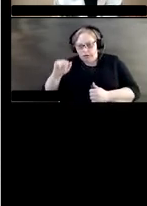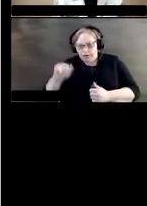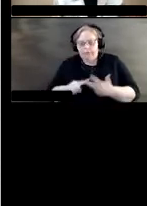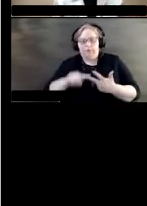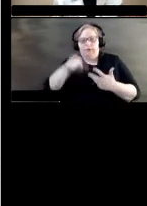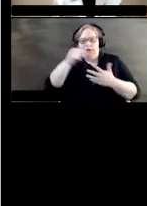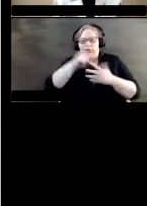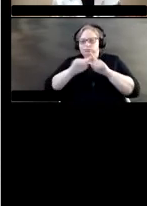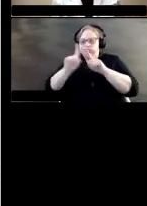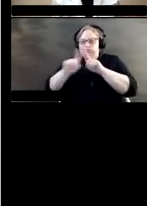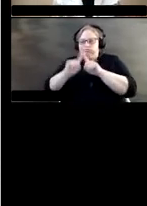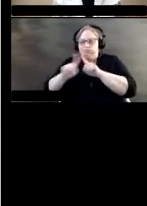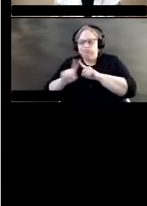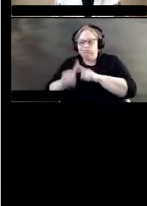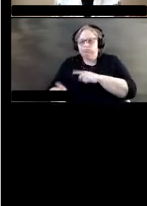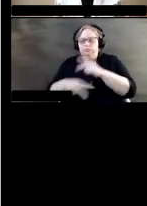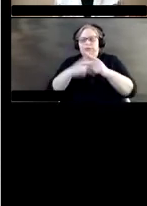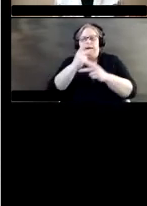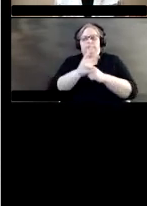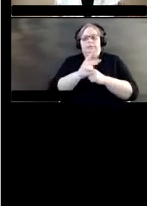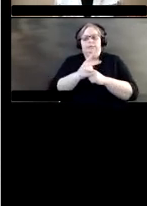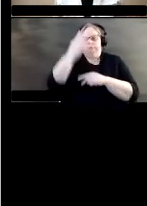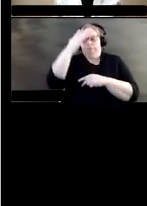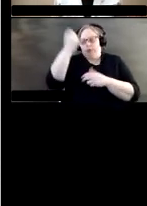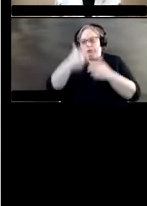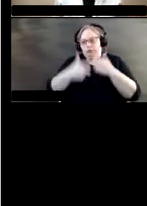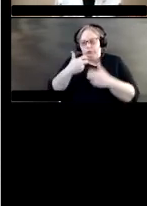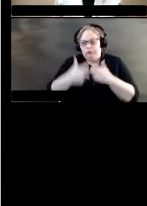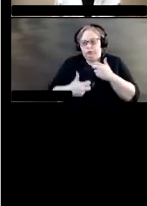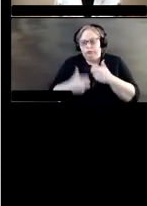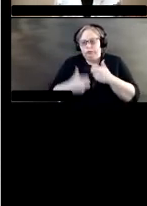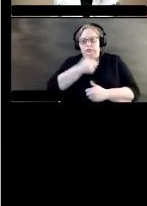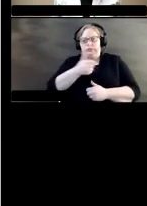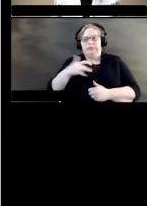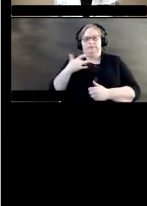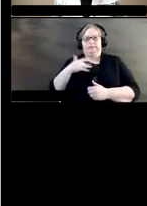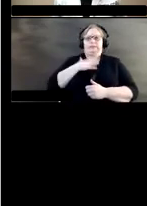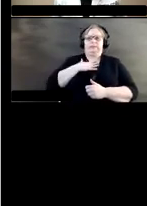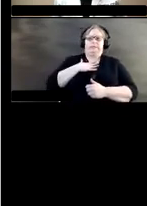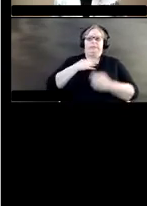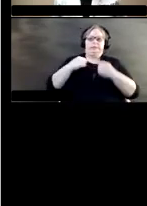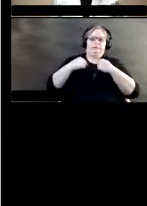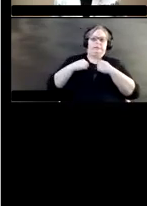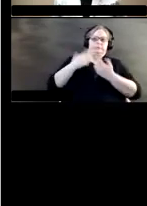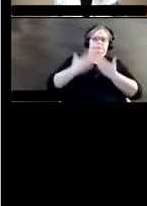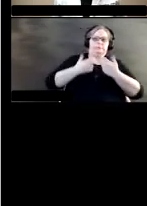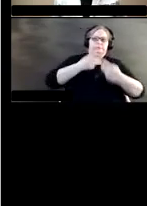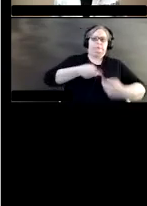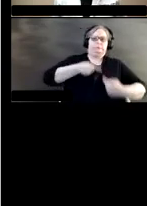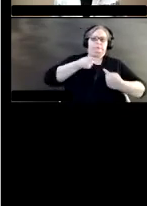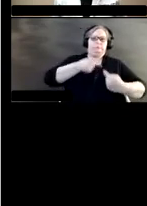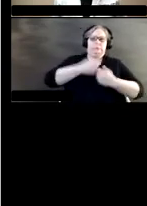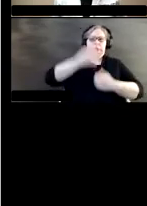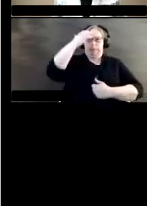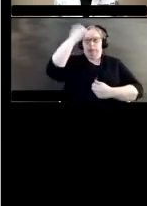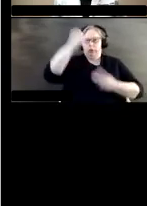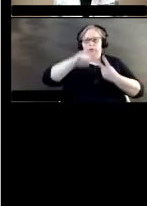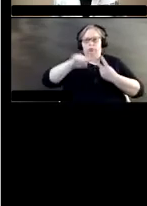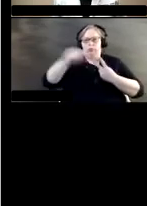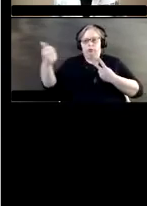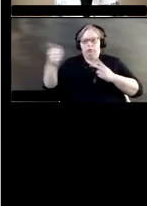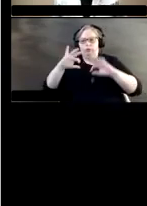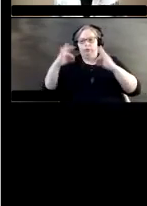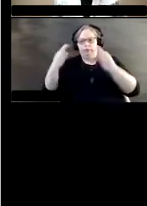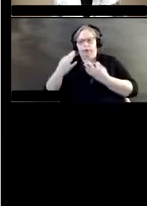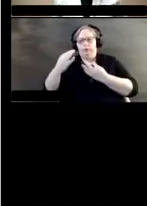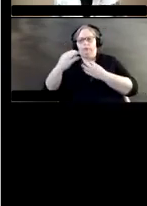of memory issues. So if you feel like you or a loved one has a problem with memory, it should be worked up. It